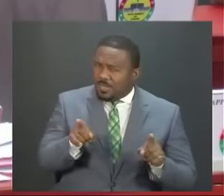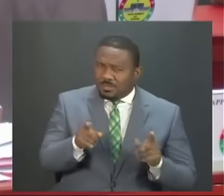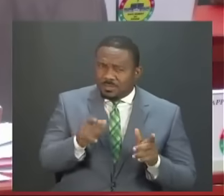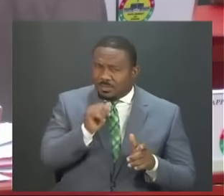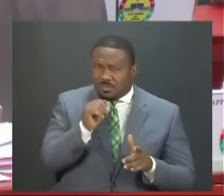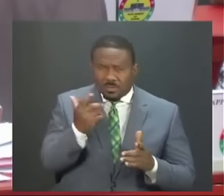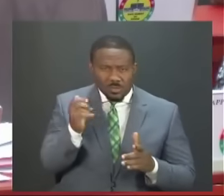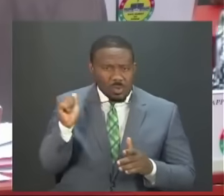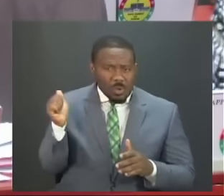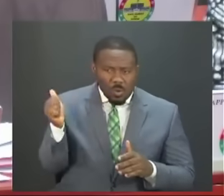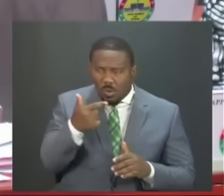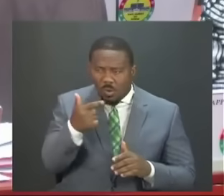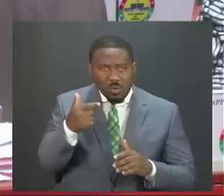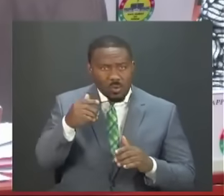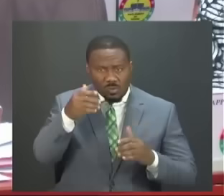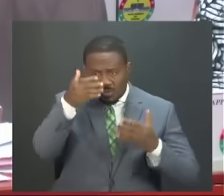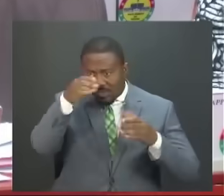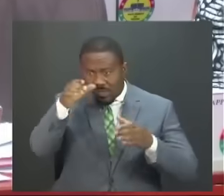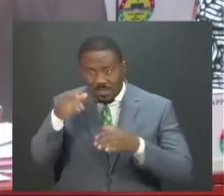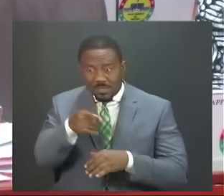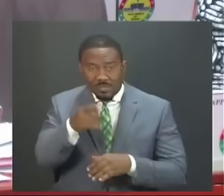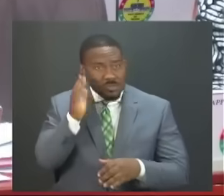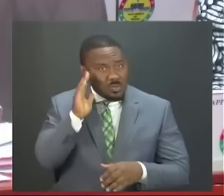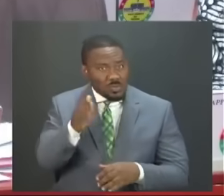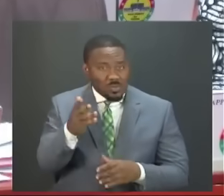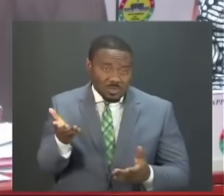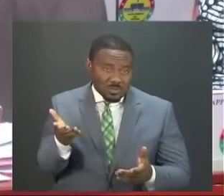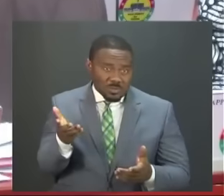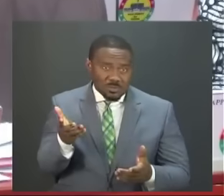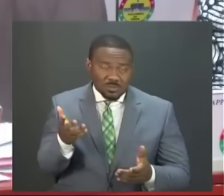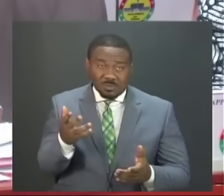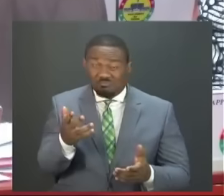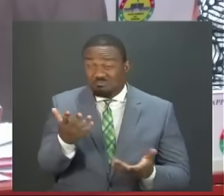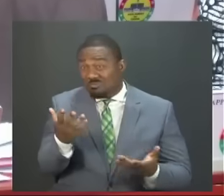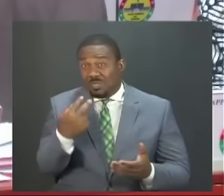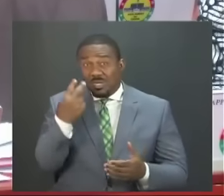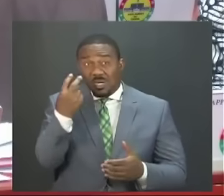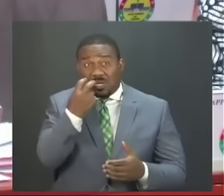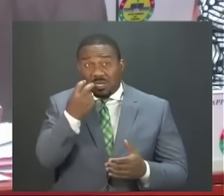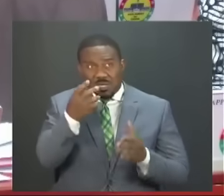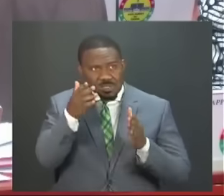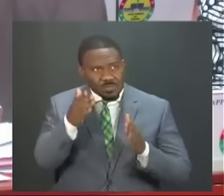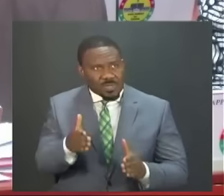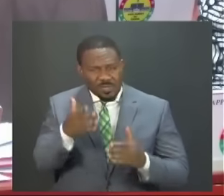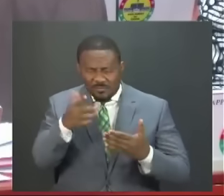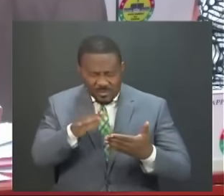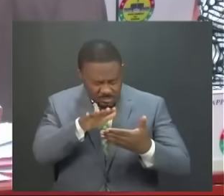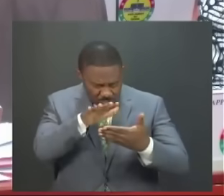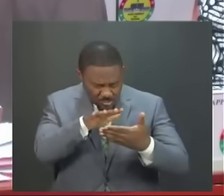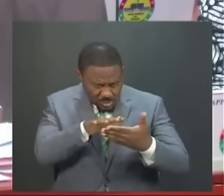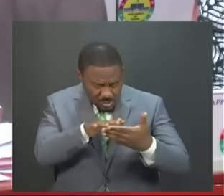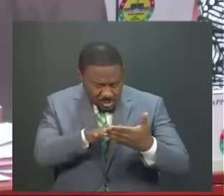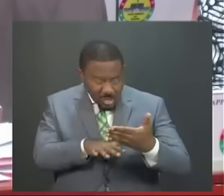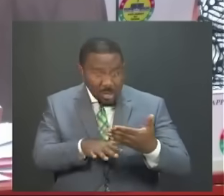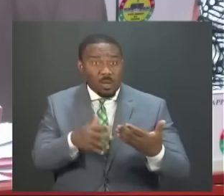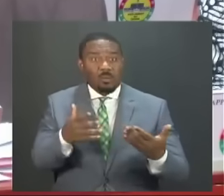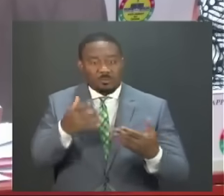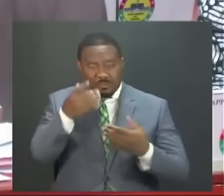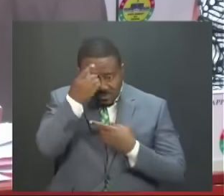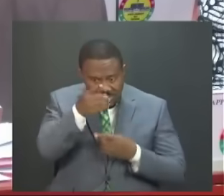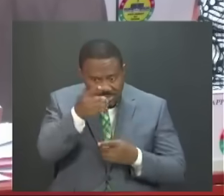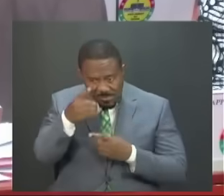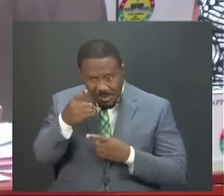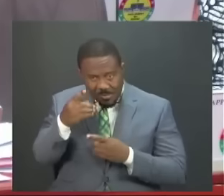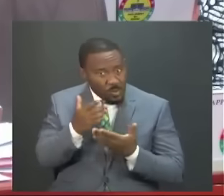case where motion is accepted and listed, the Speaker has necessarily gone through the motion, deciding every issue of